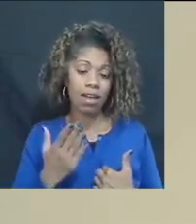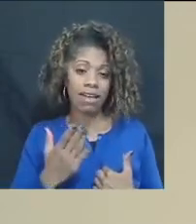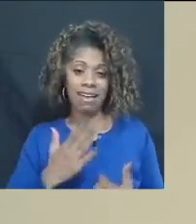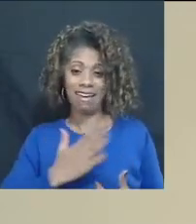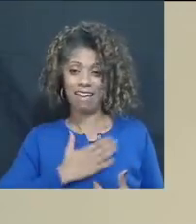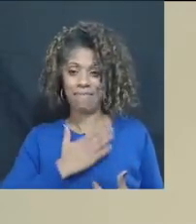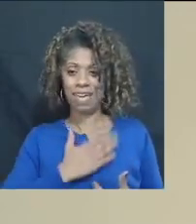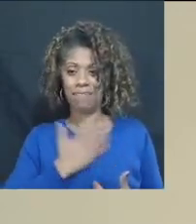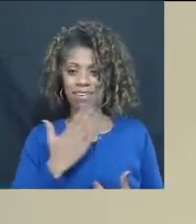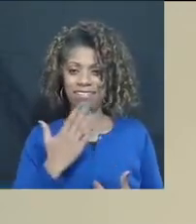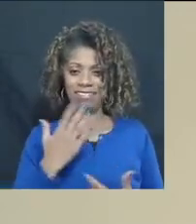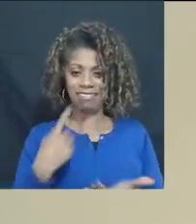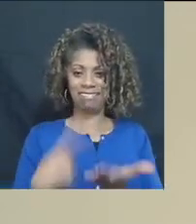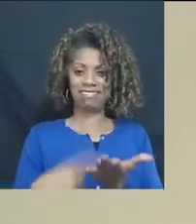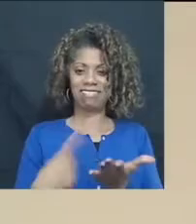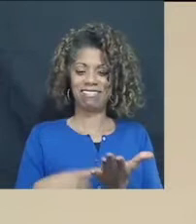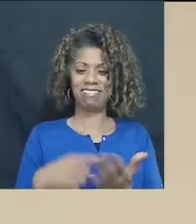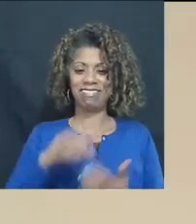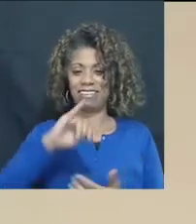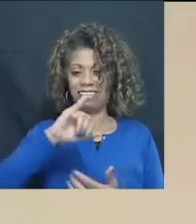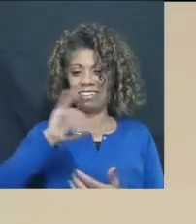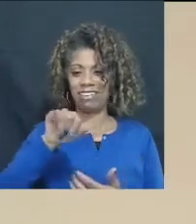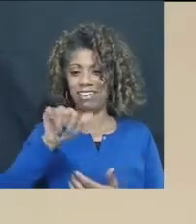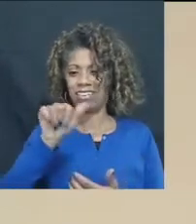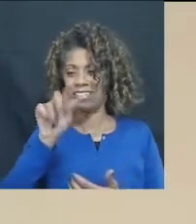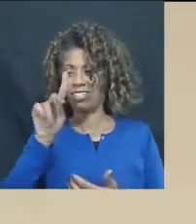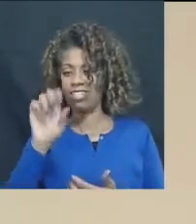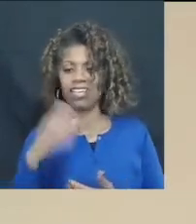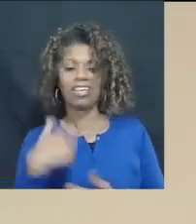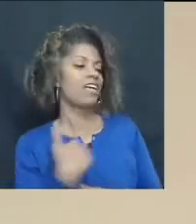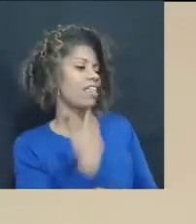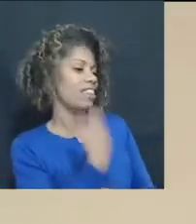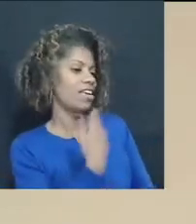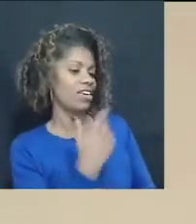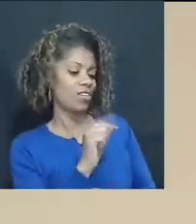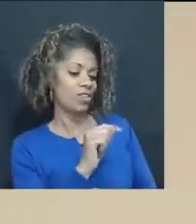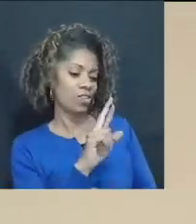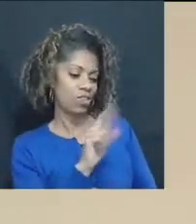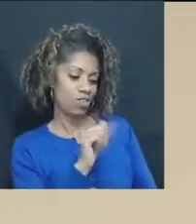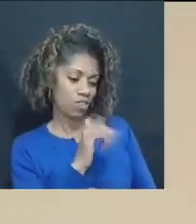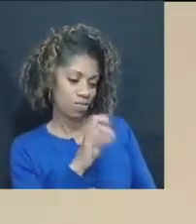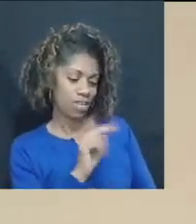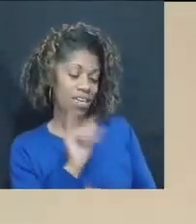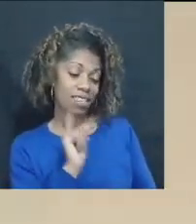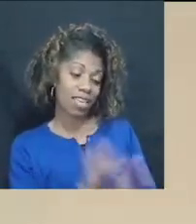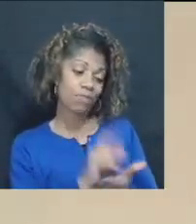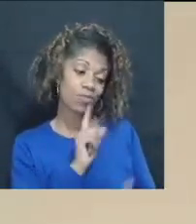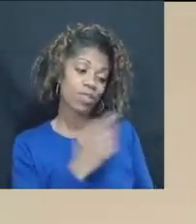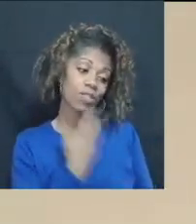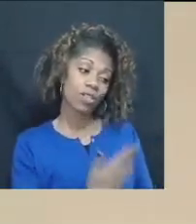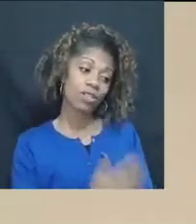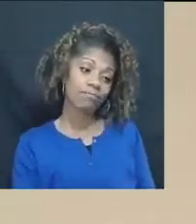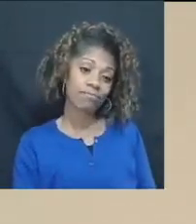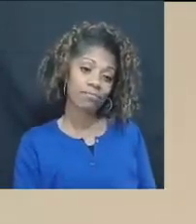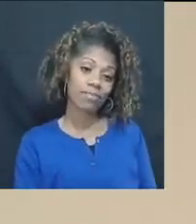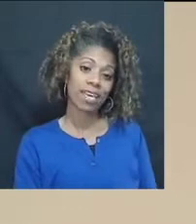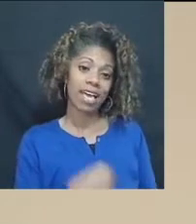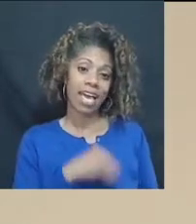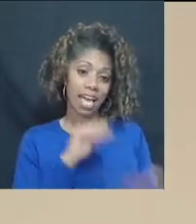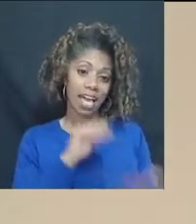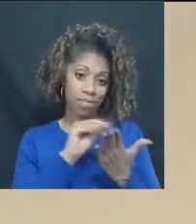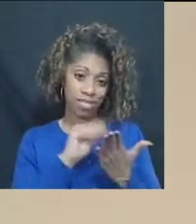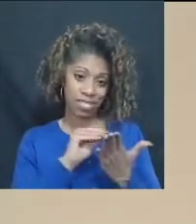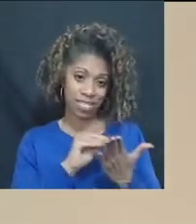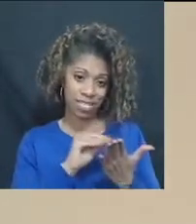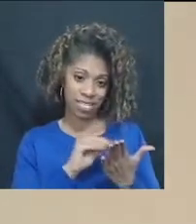Jade. Absolutely. Thank you so much, Trabian. That was so powerful. And I wrote down so much. I felt like I was going to